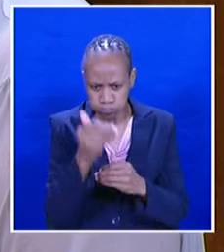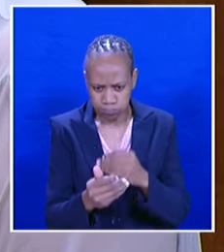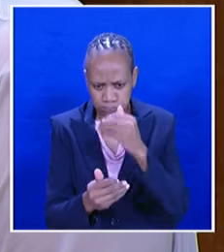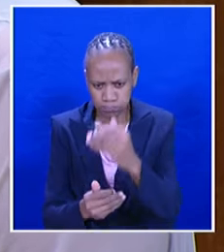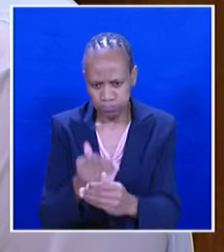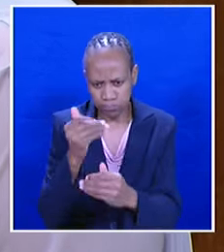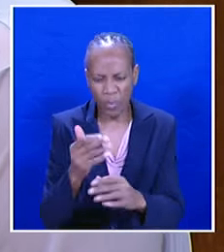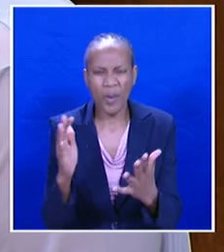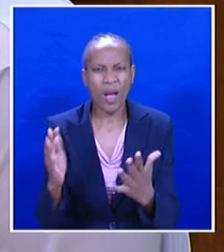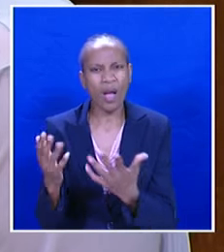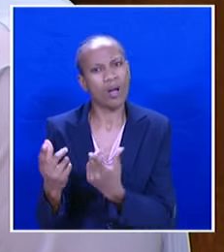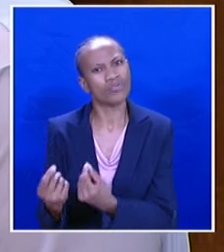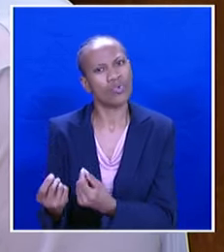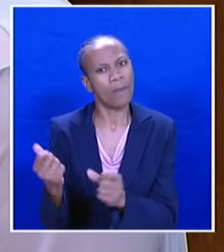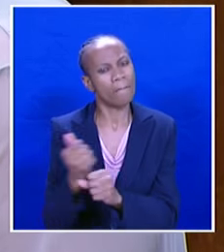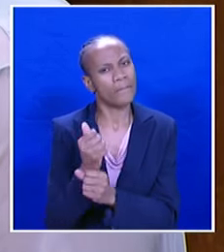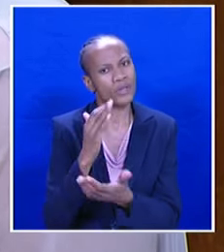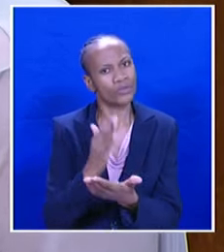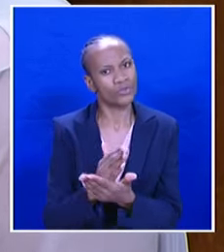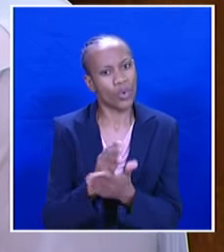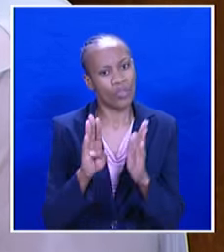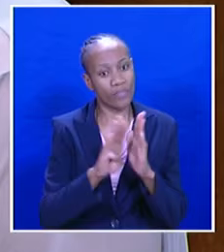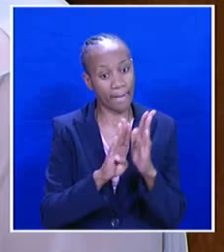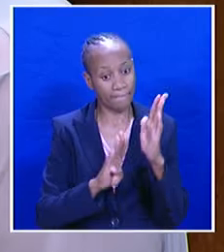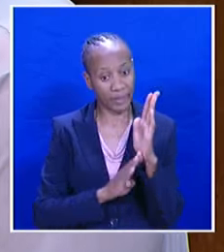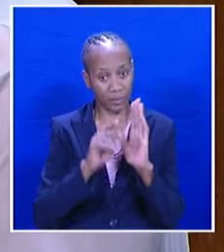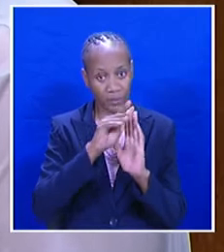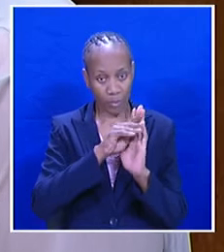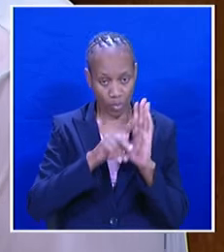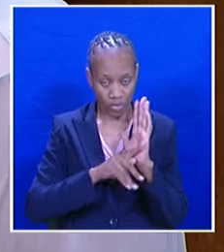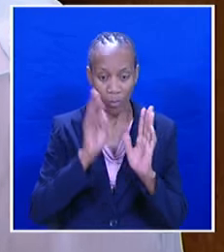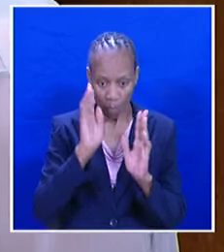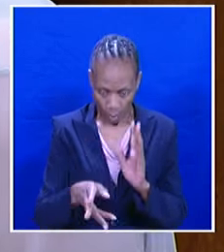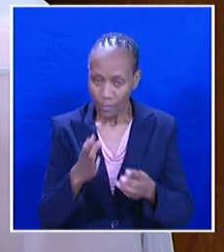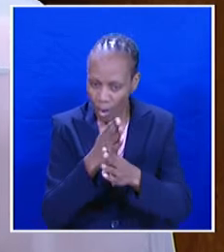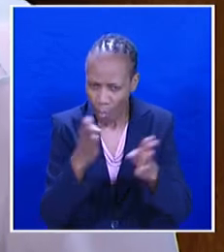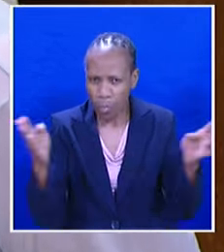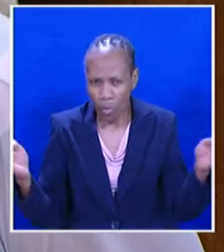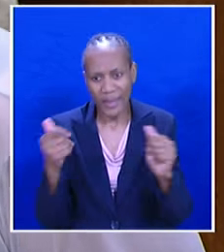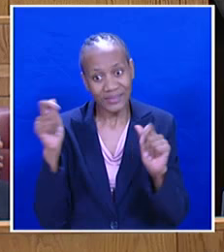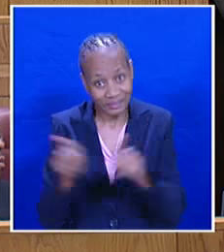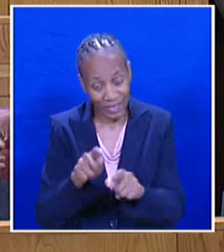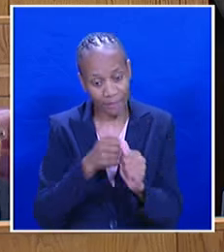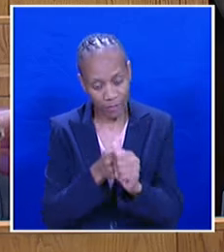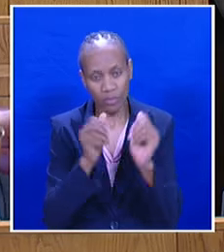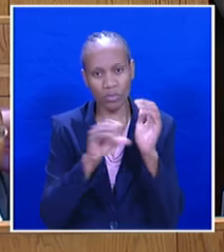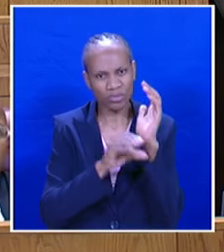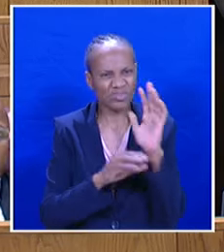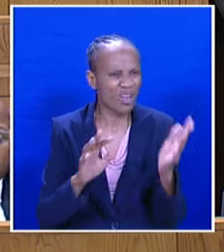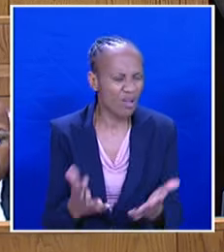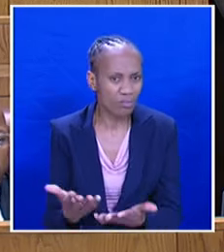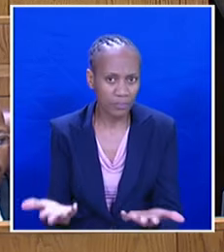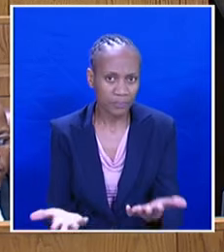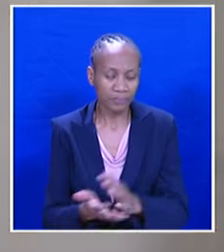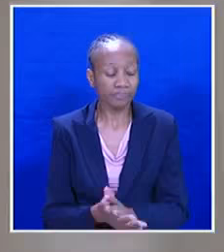build program will be open and transparent as the Constitution demands? Thank you. Deputy President.